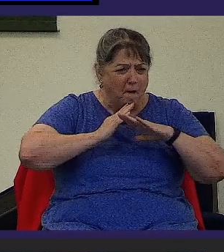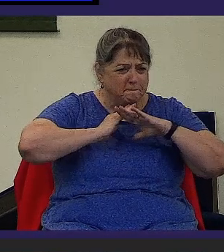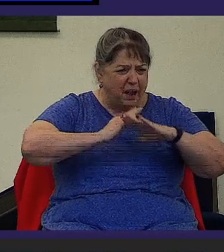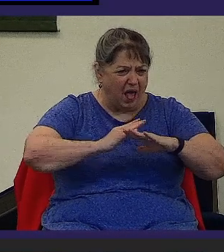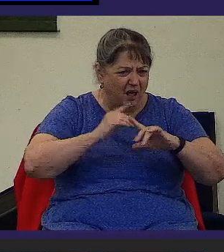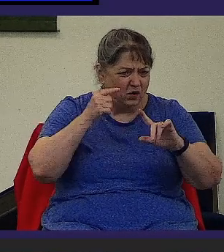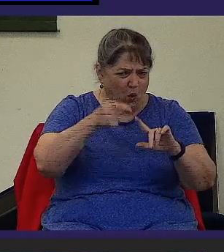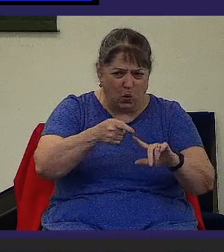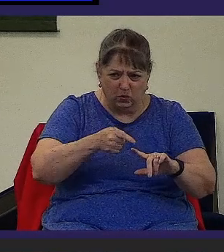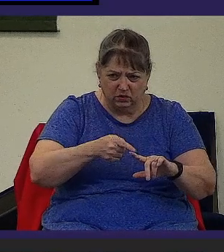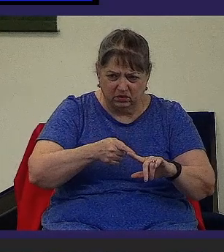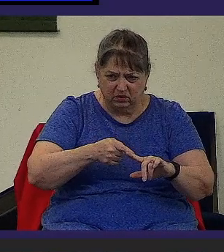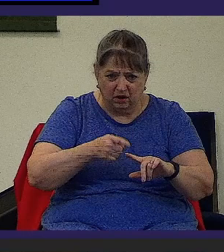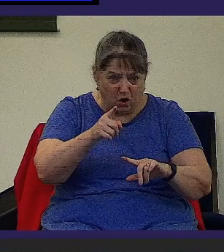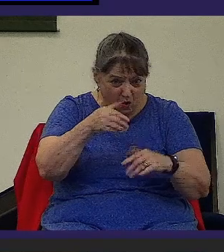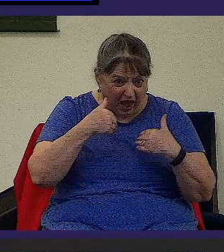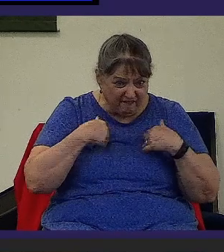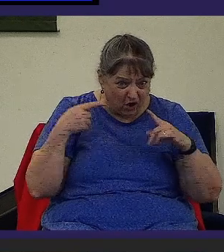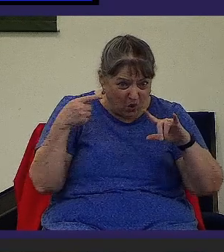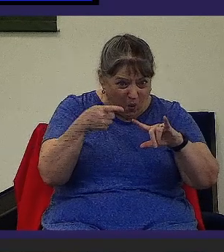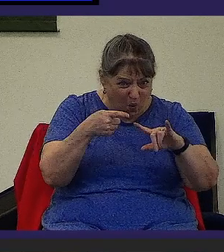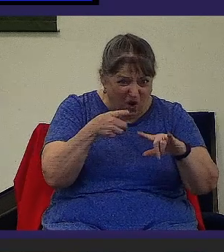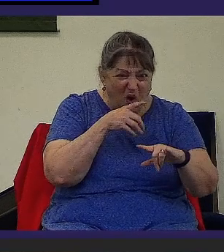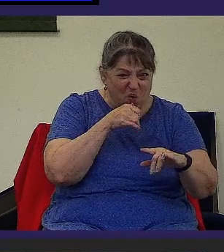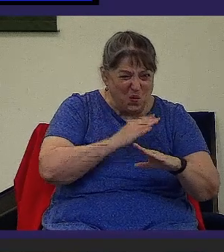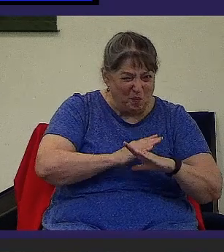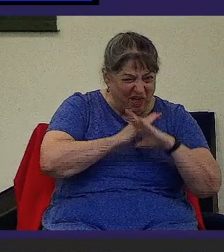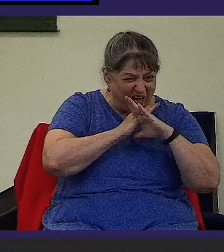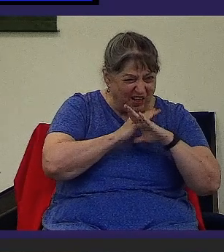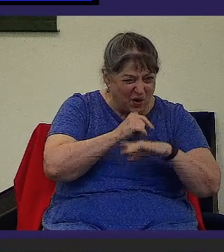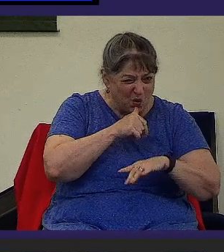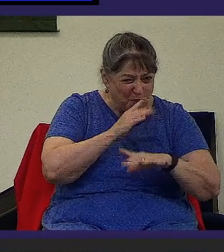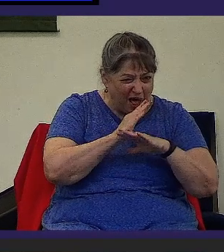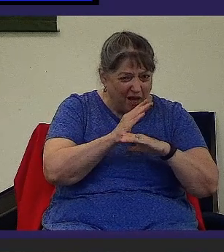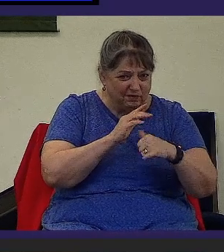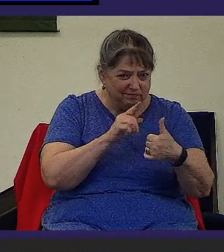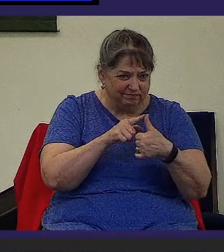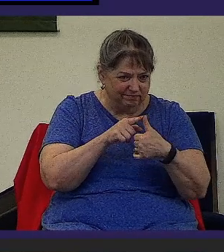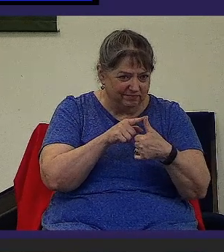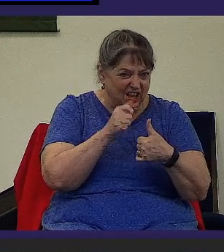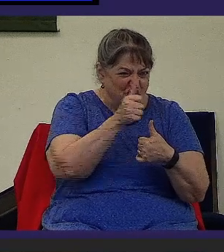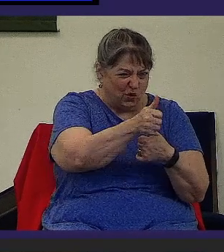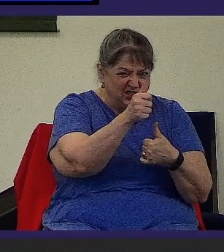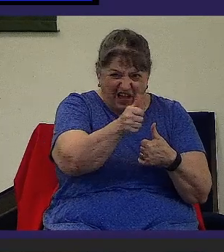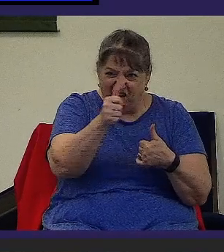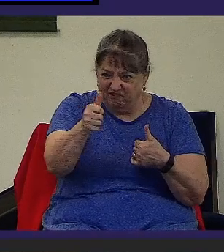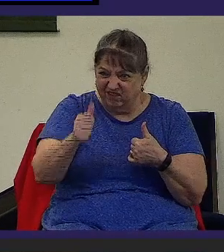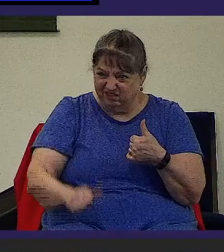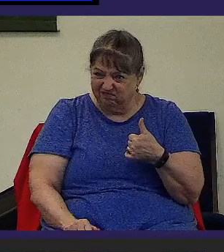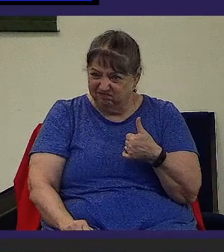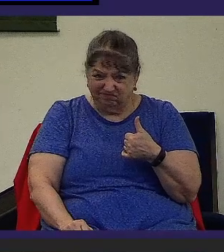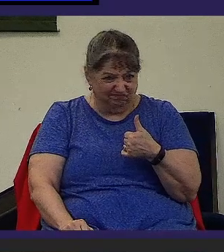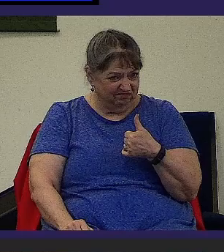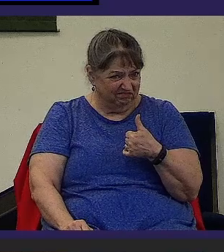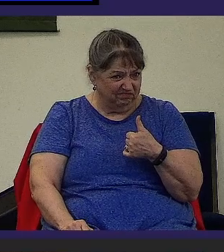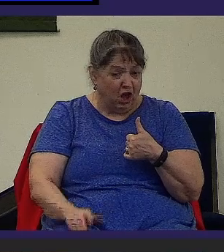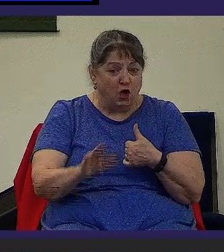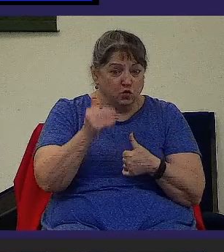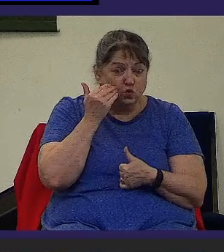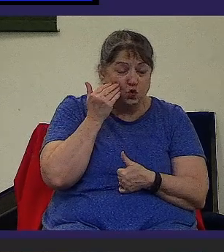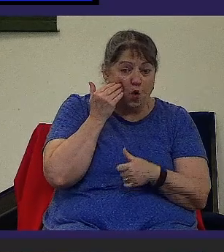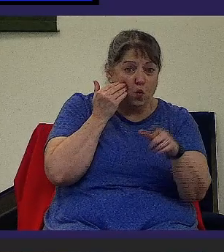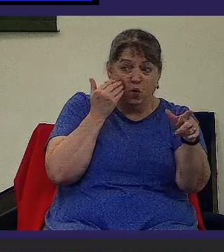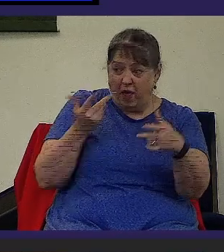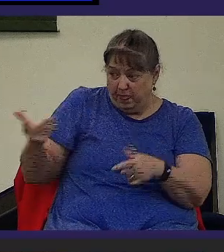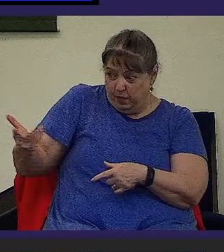for the graduates this is also for all of us because we all have goals our graduates had a goal and they accomplished that goal praise